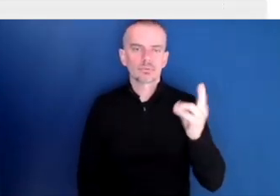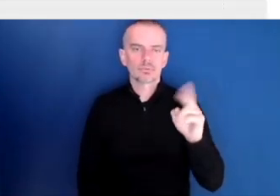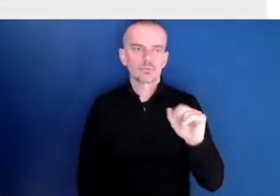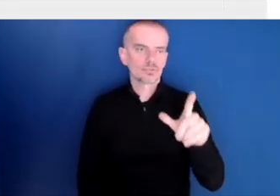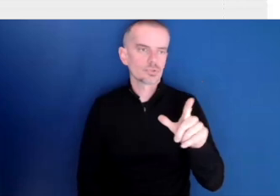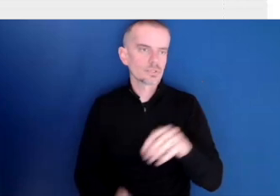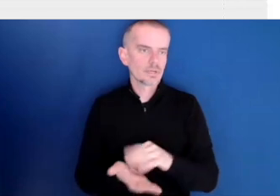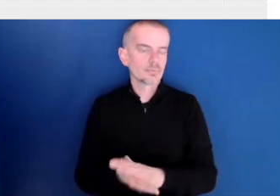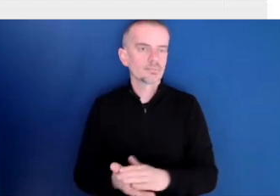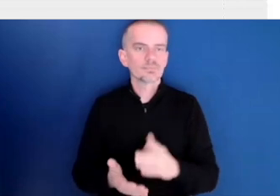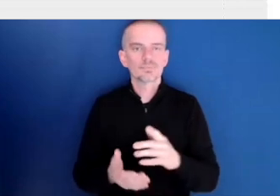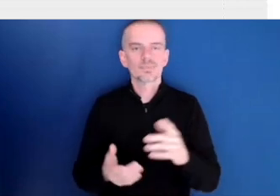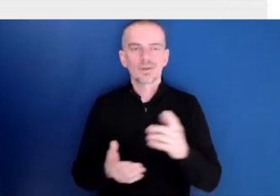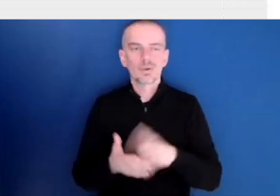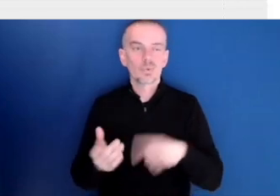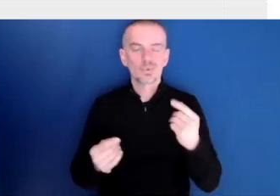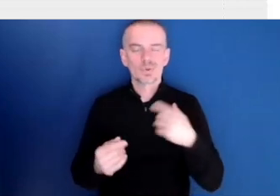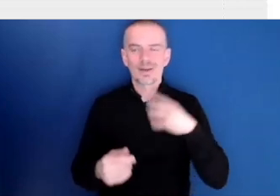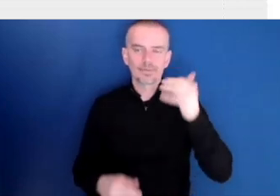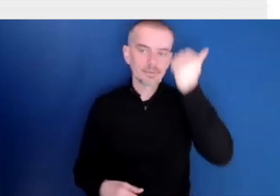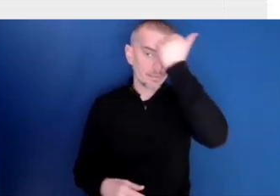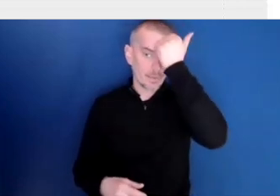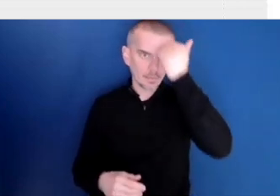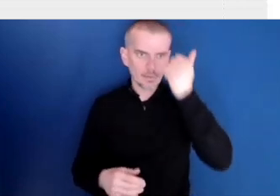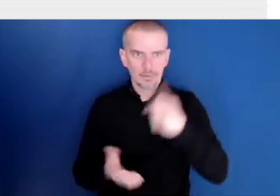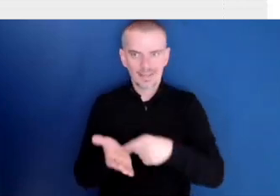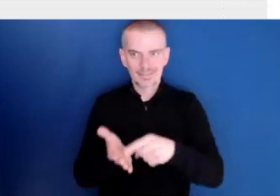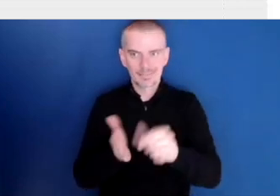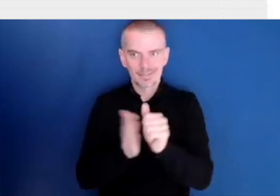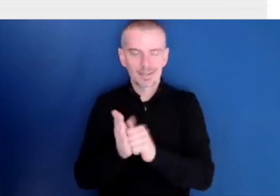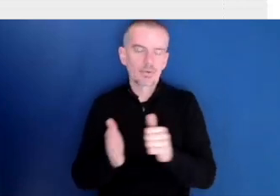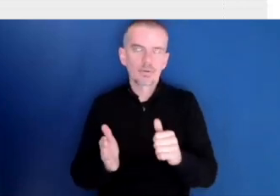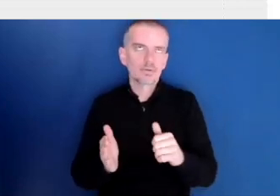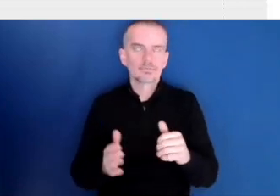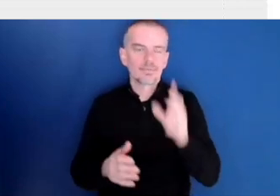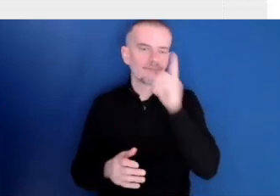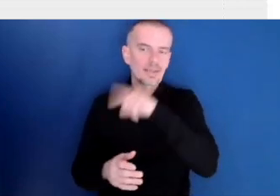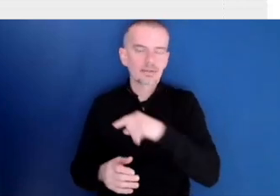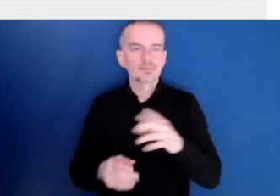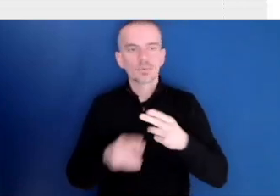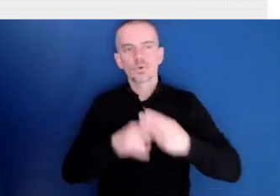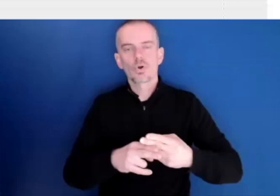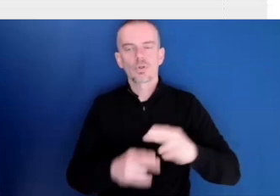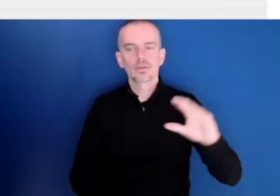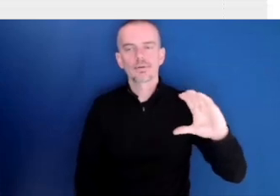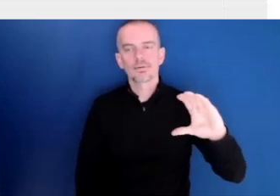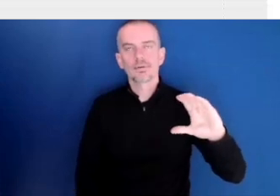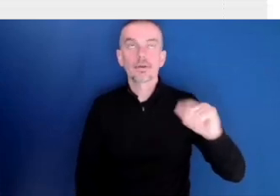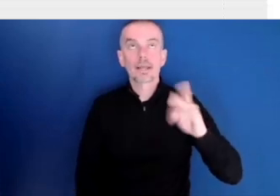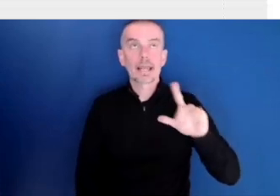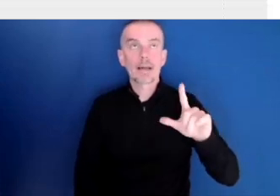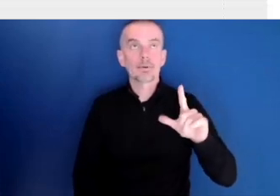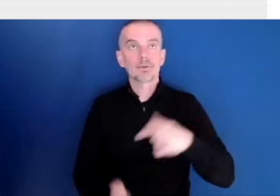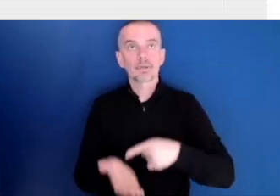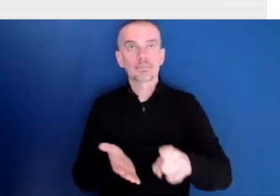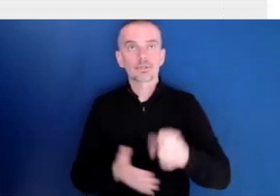create this dummy expense account. It's a fake expense account. And let's say we call it capital expenditures under Federal Grant A,